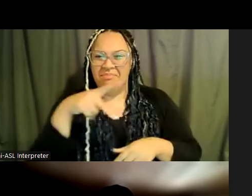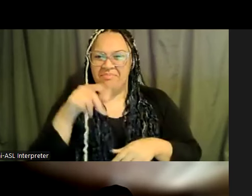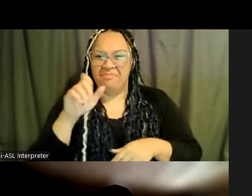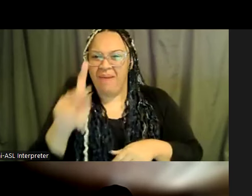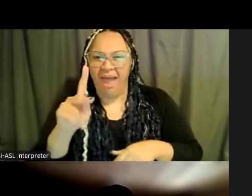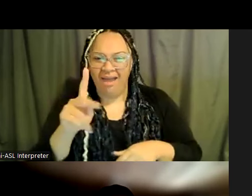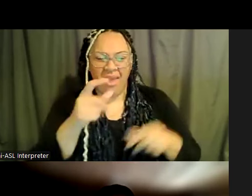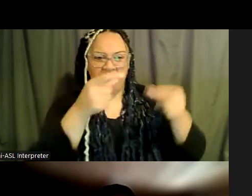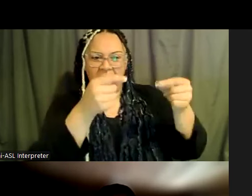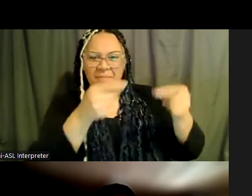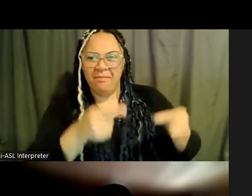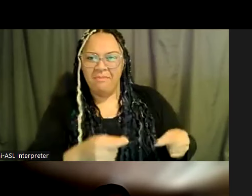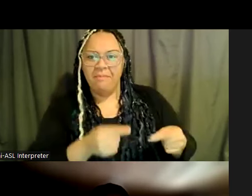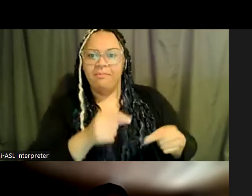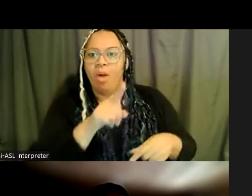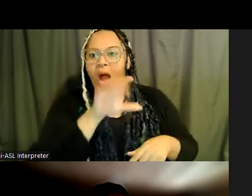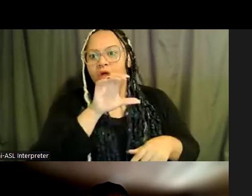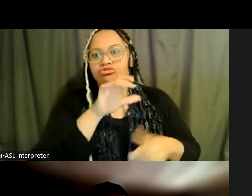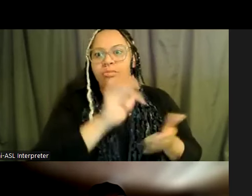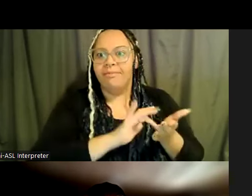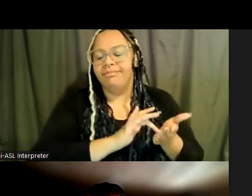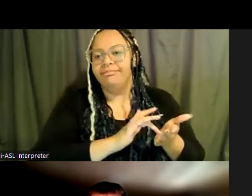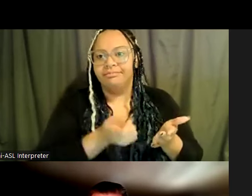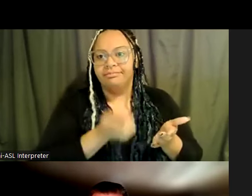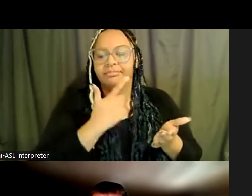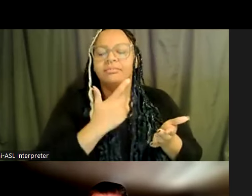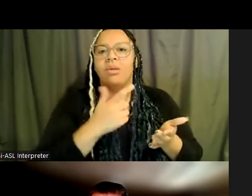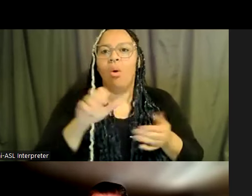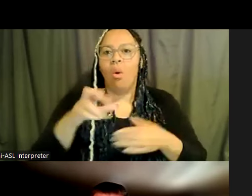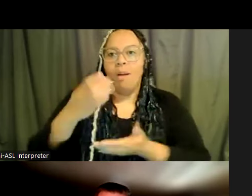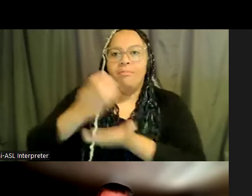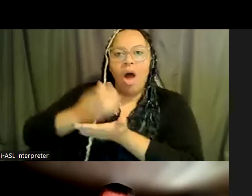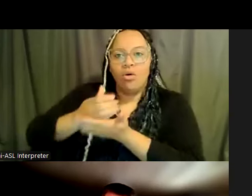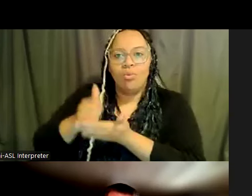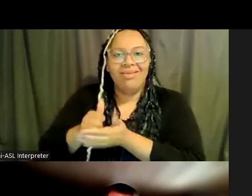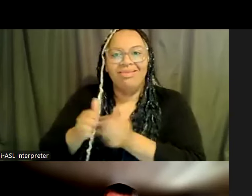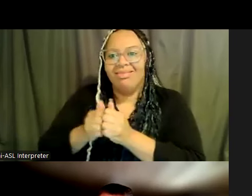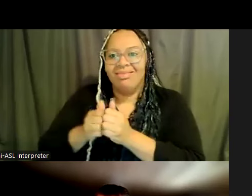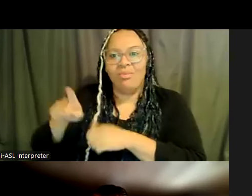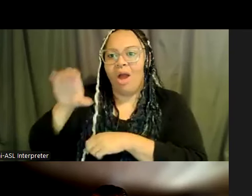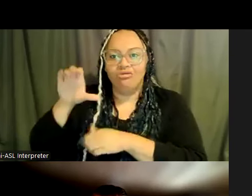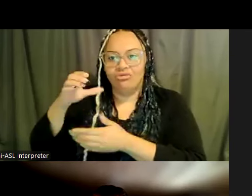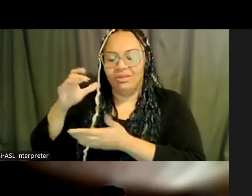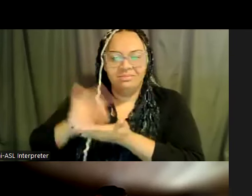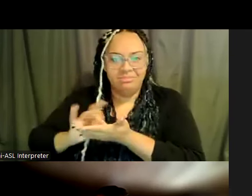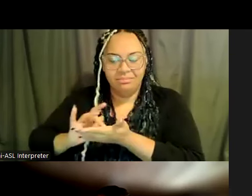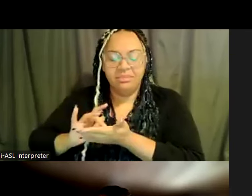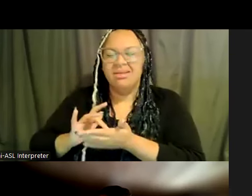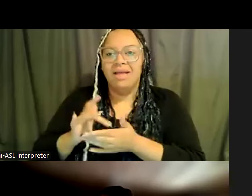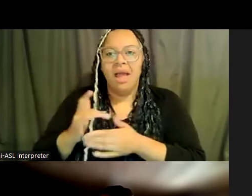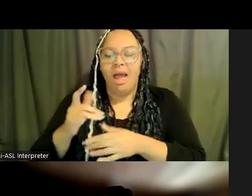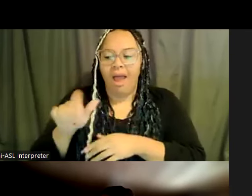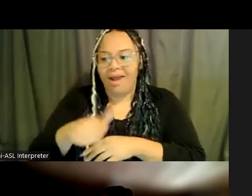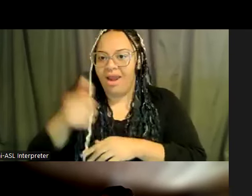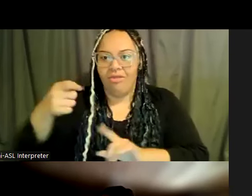blister pack with 100 pills and a bottle, with 100 pills in it? And again, another kind of activating